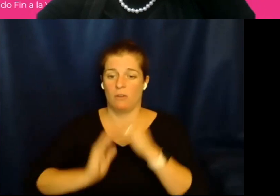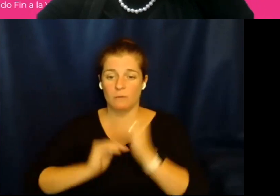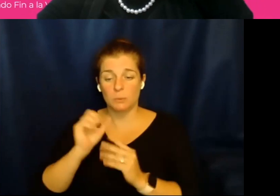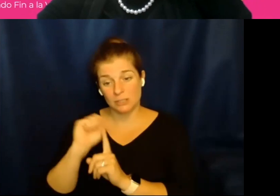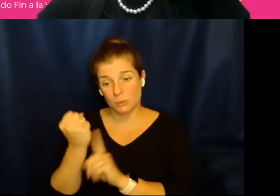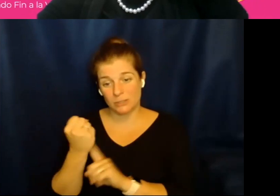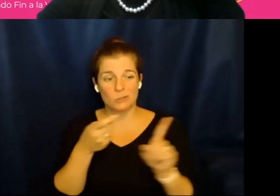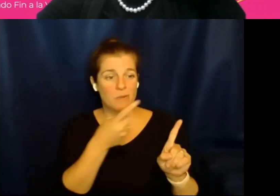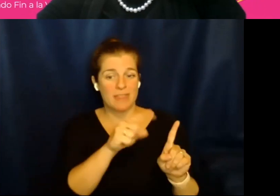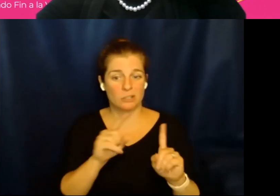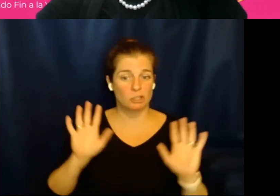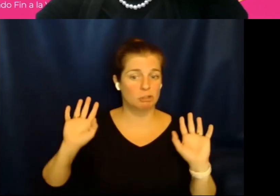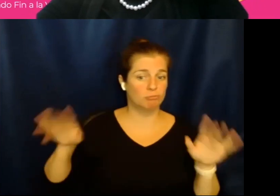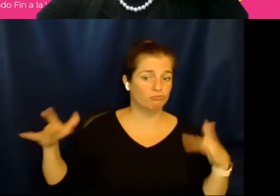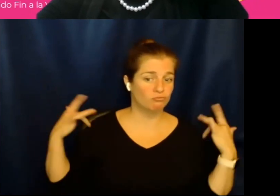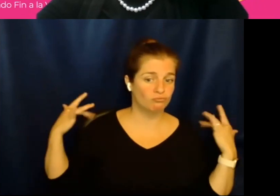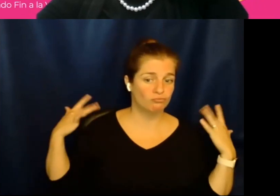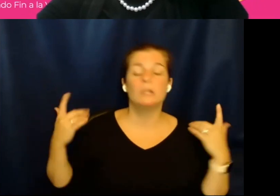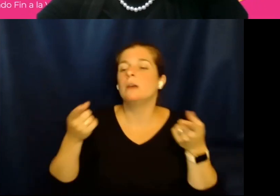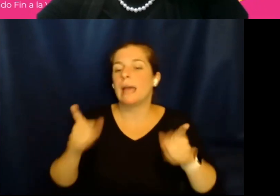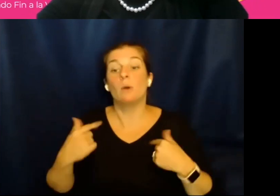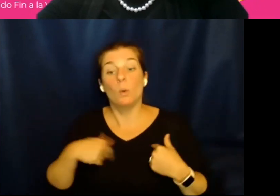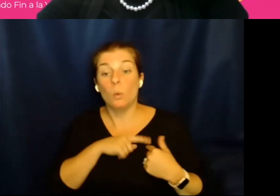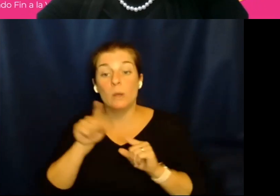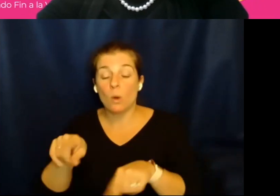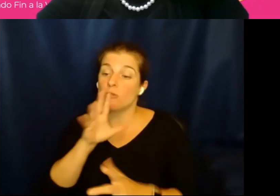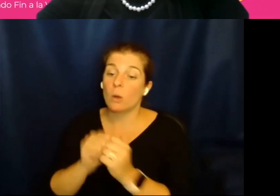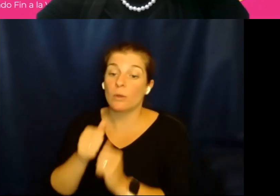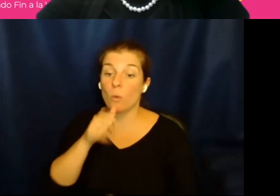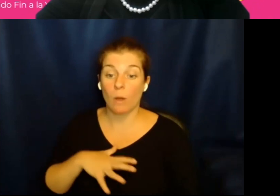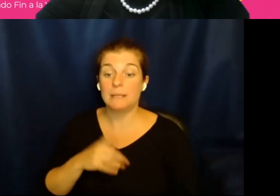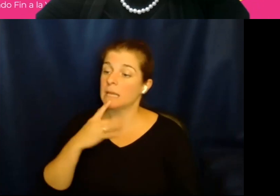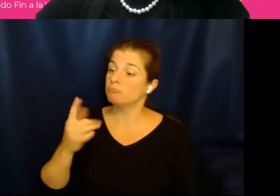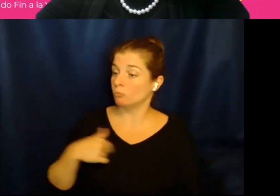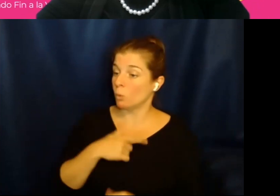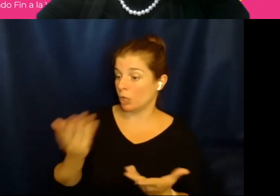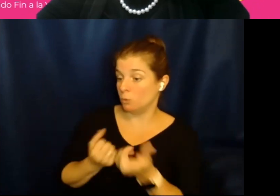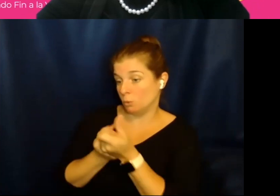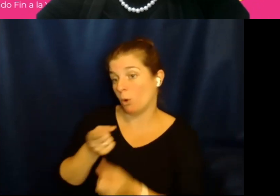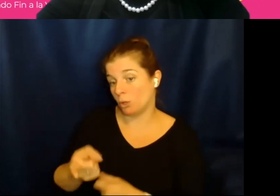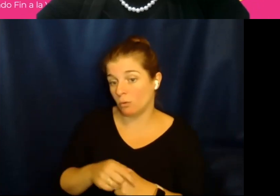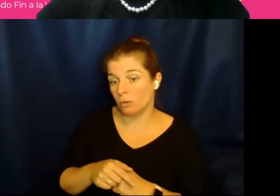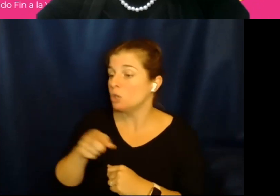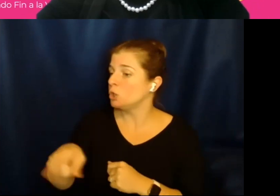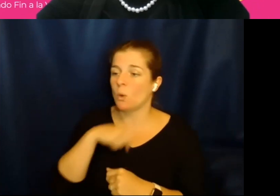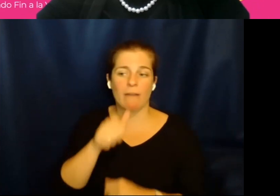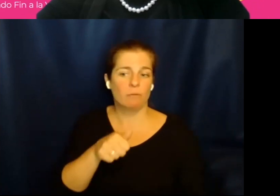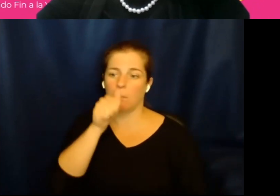go there to talk to the women, especially there. And we say, we're here to support you. So you don't need to be putting up with this.